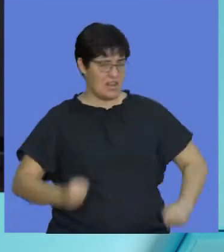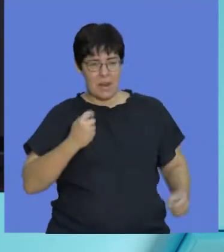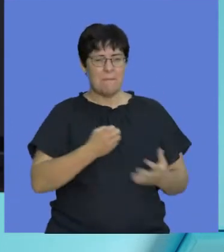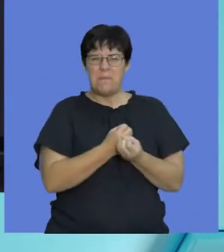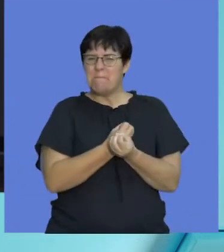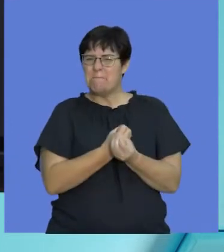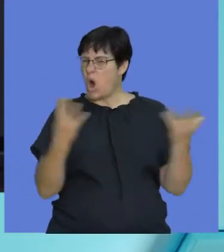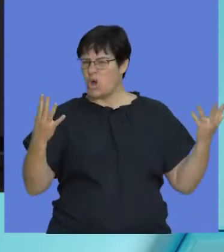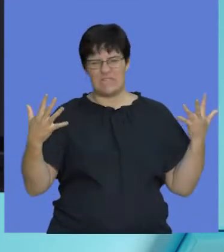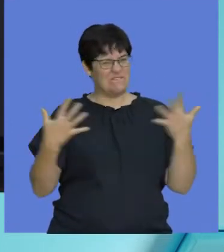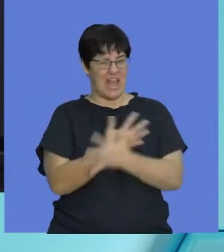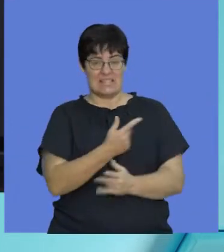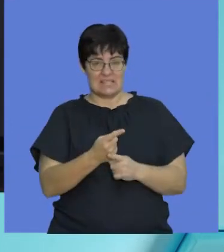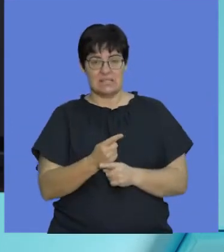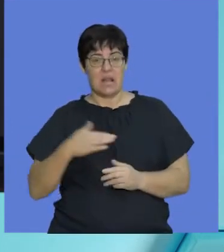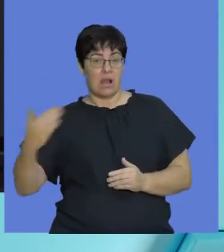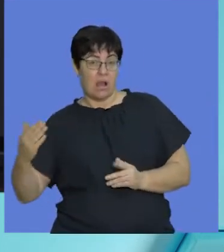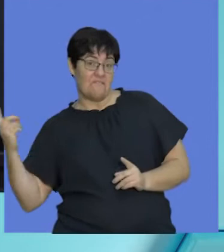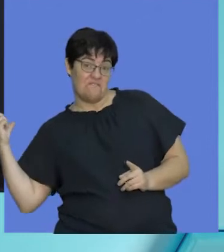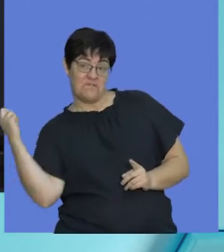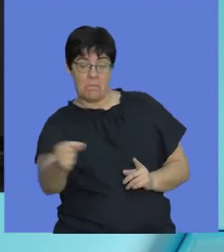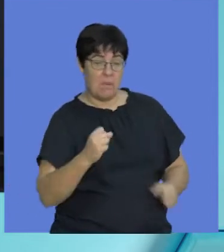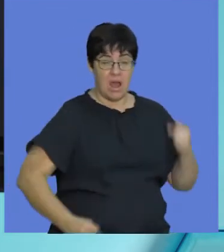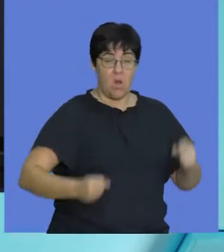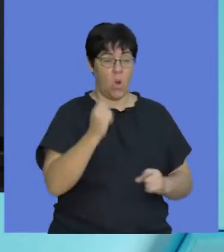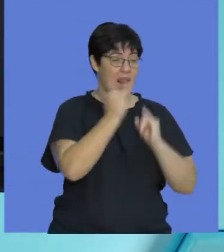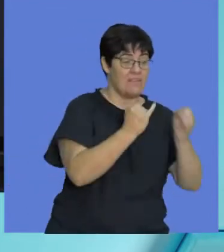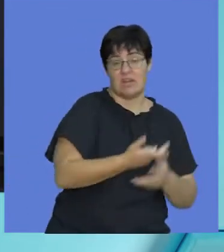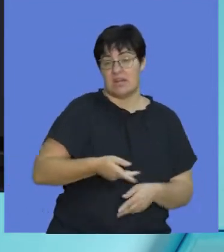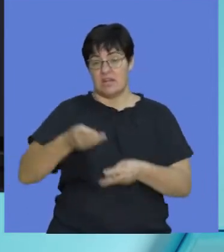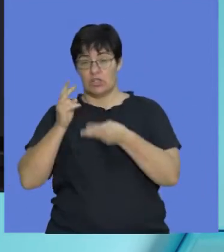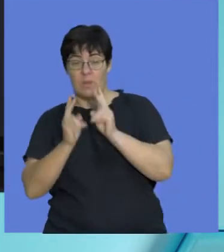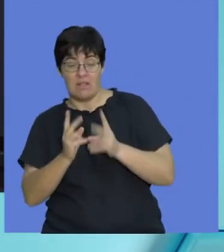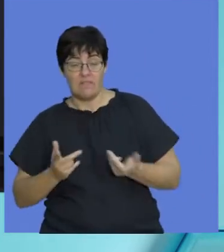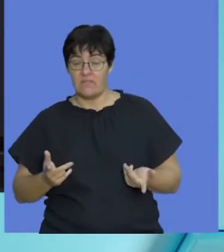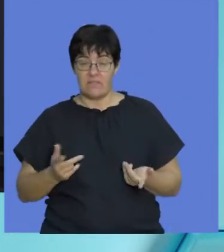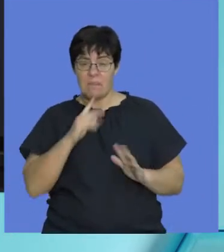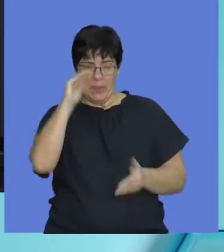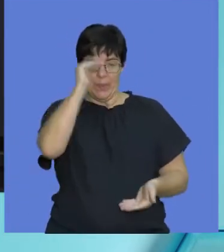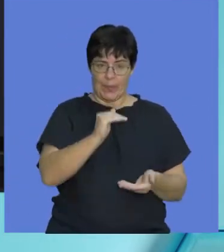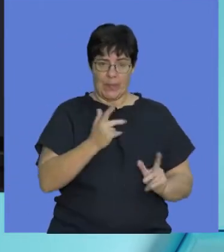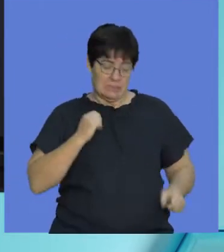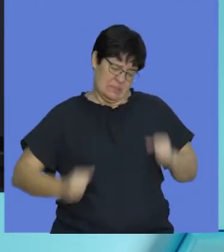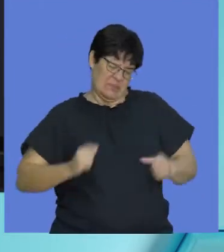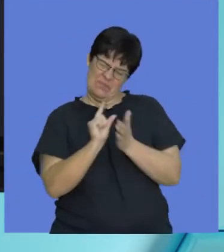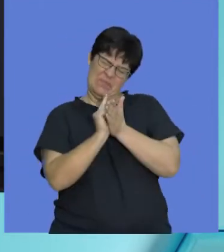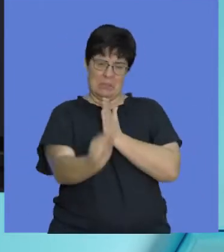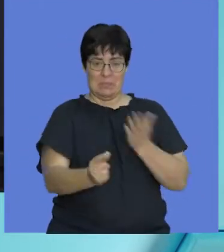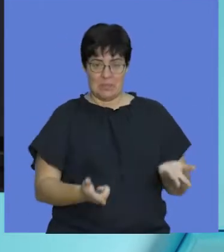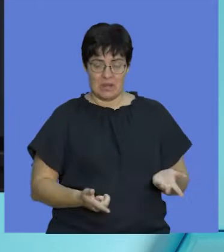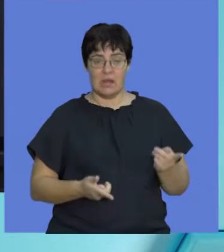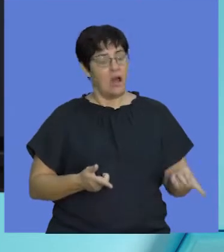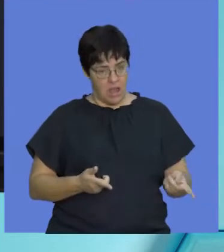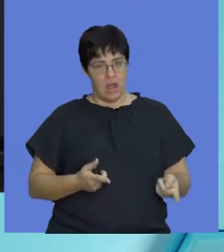but generally they're not as fast as like our fly half or the winger, who tend to be a little smaller,